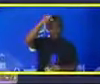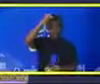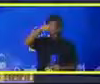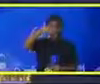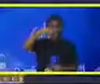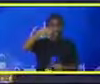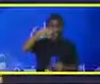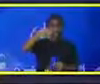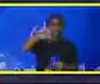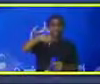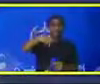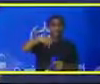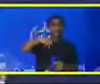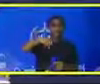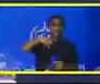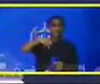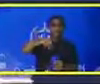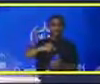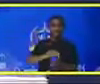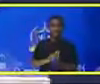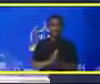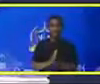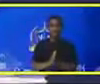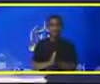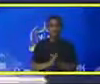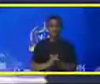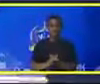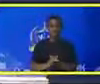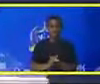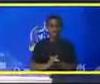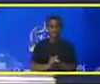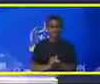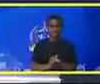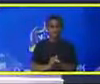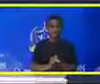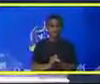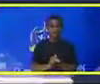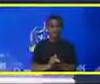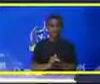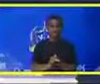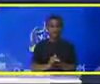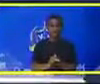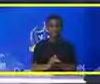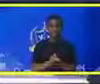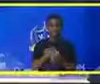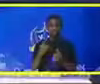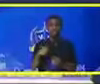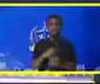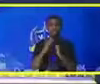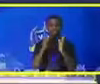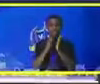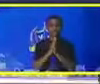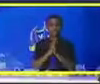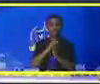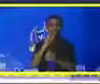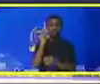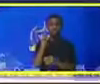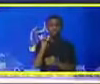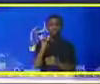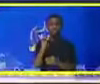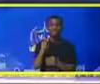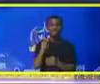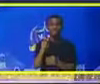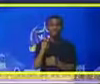And for the next 5 minutes, we are going to invest prayer. And your prayer point is simple.